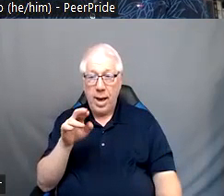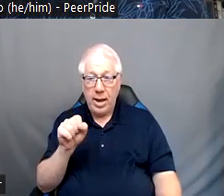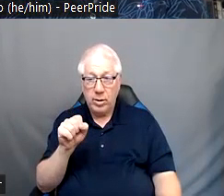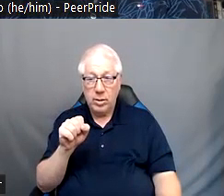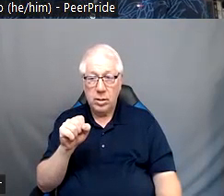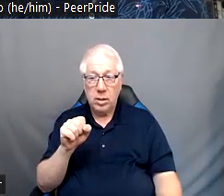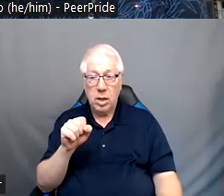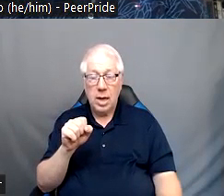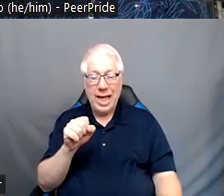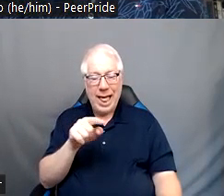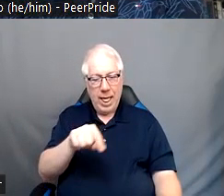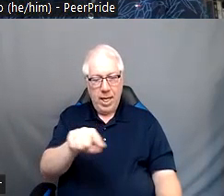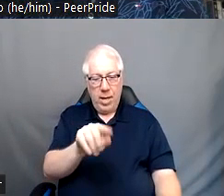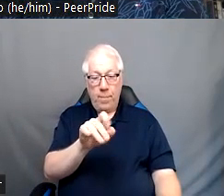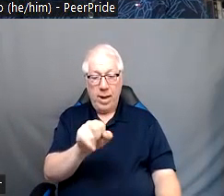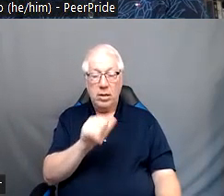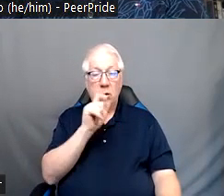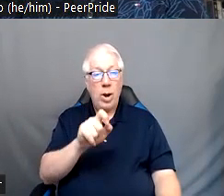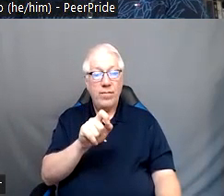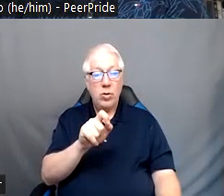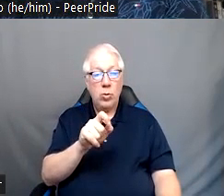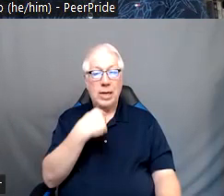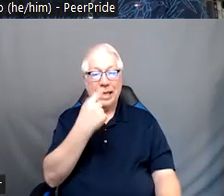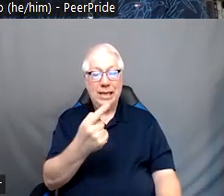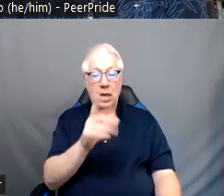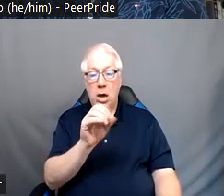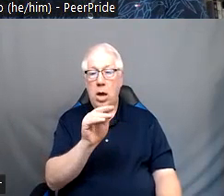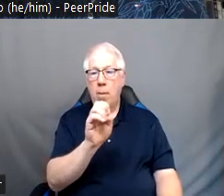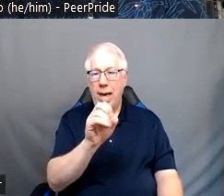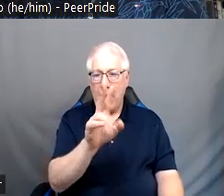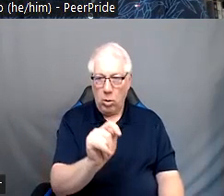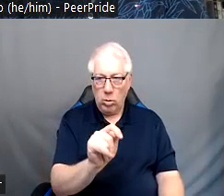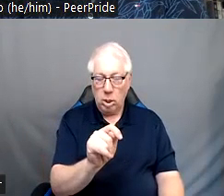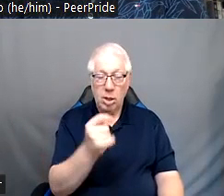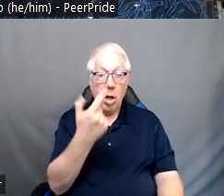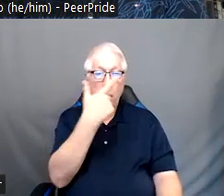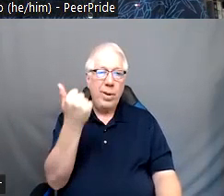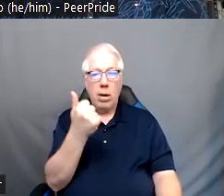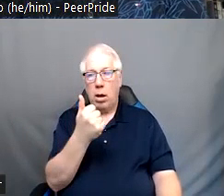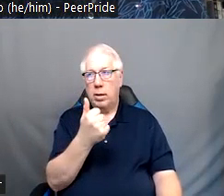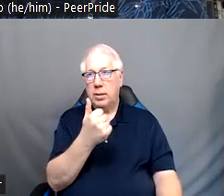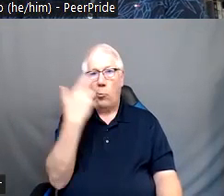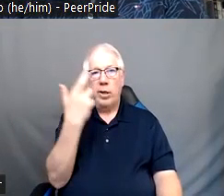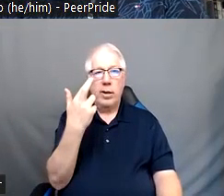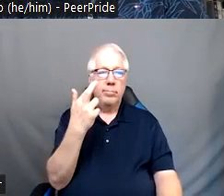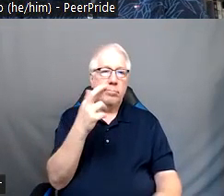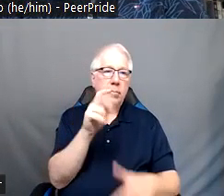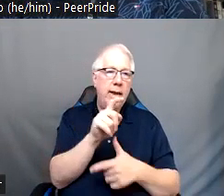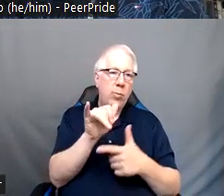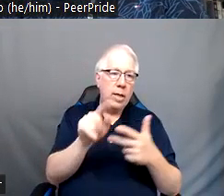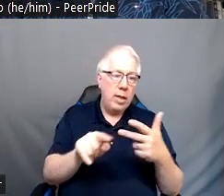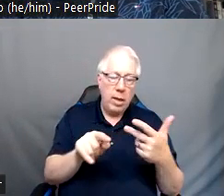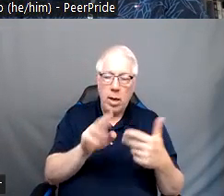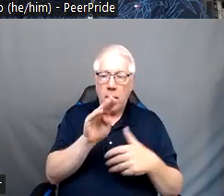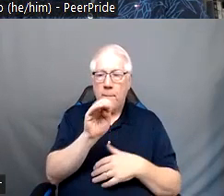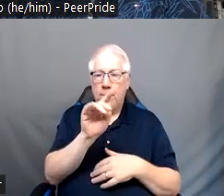they don't have to come out just because XYZ, medical procedures,